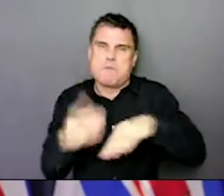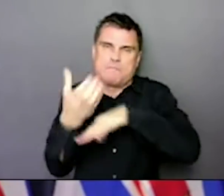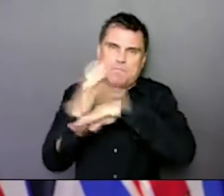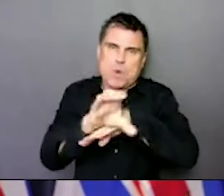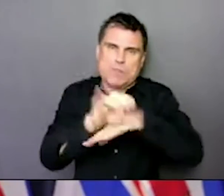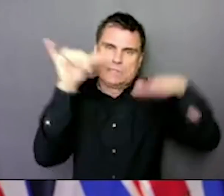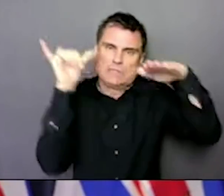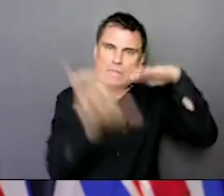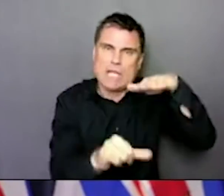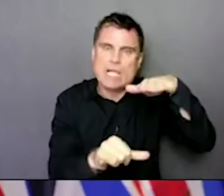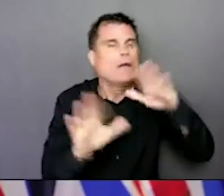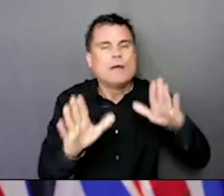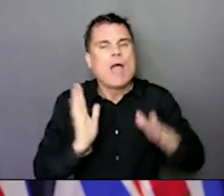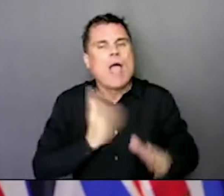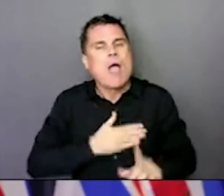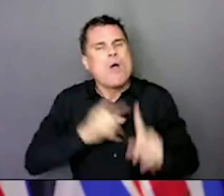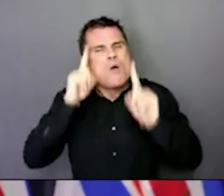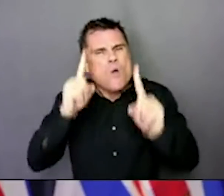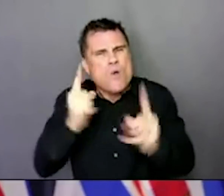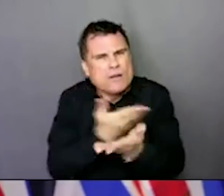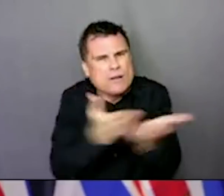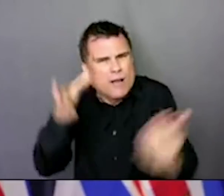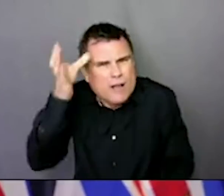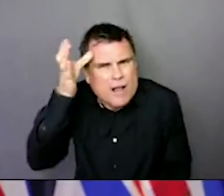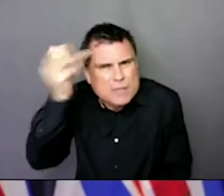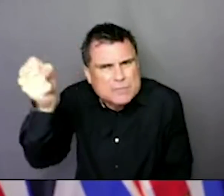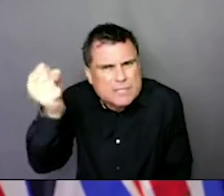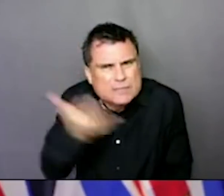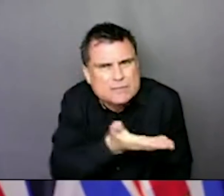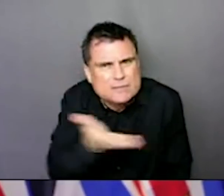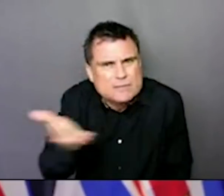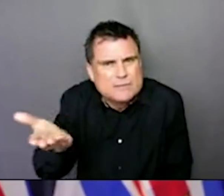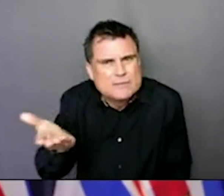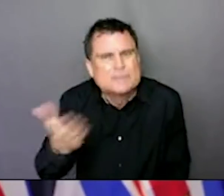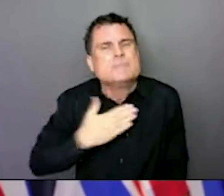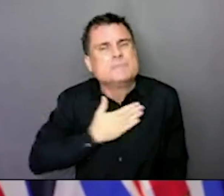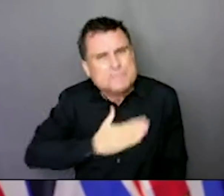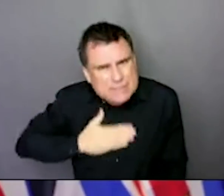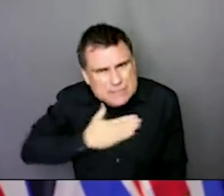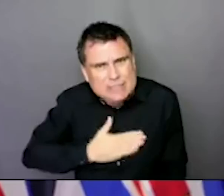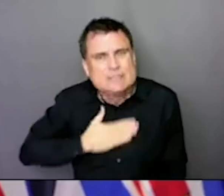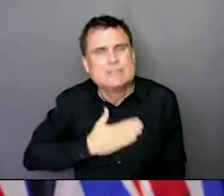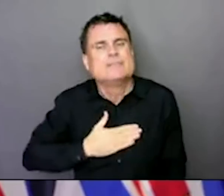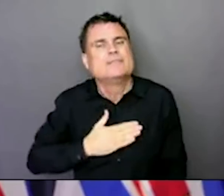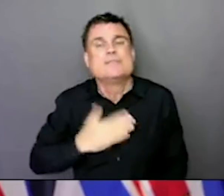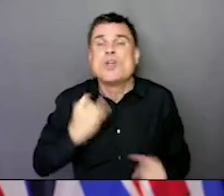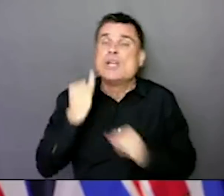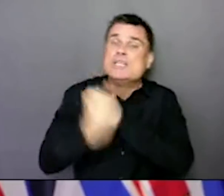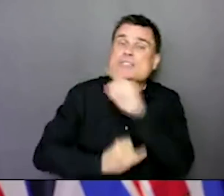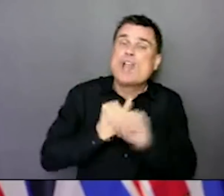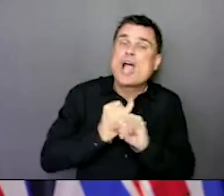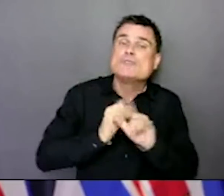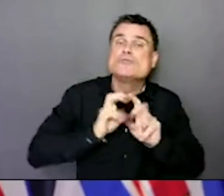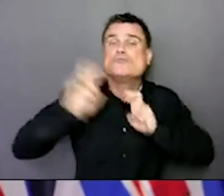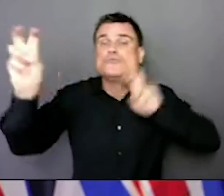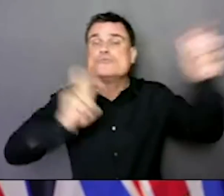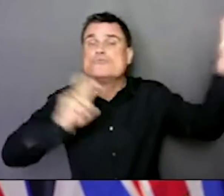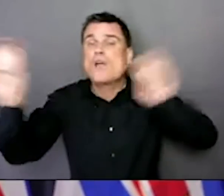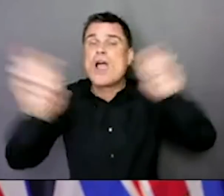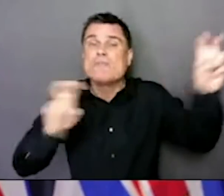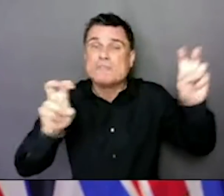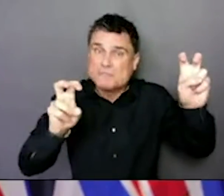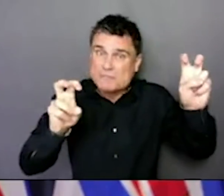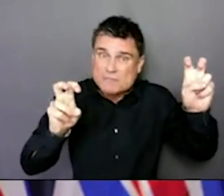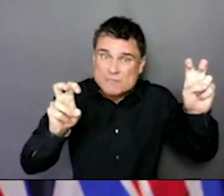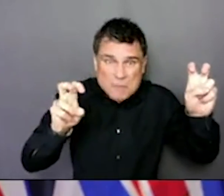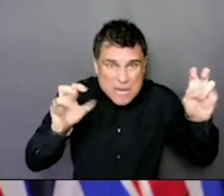making sacrifices about, for example, non-essential international travel. And those are individual choices at the end of the